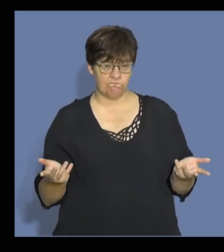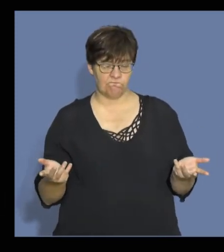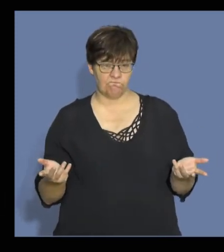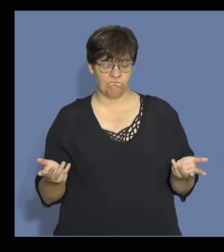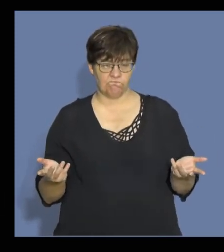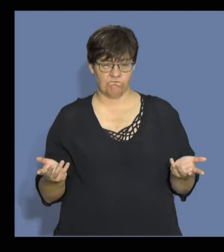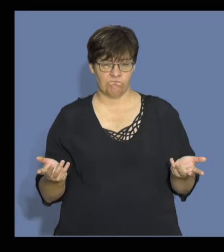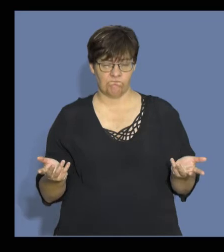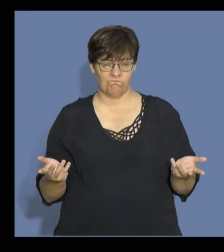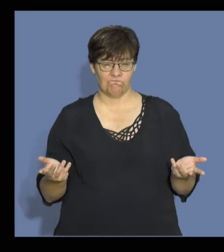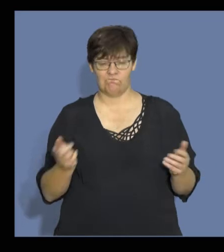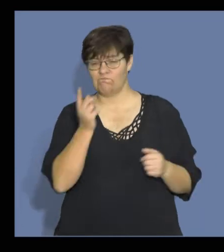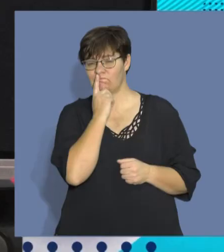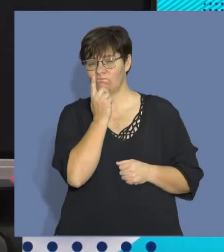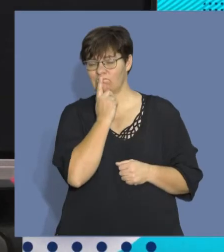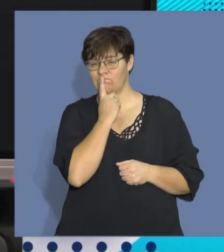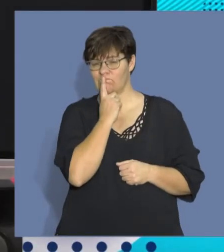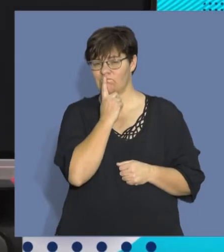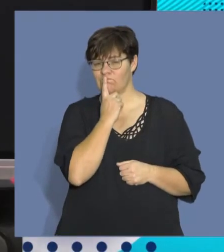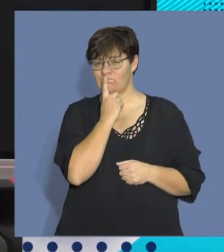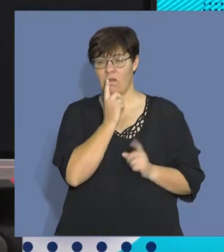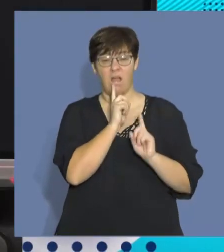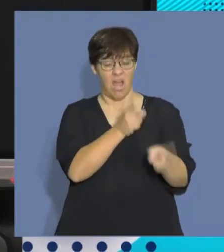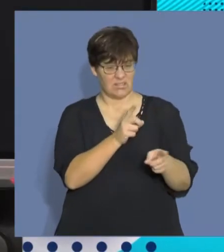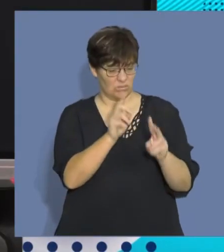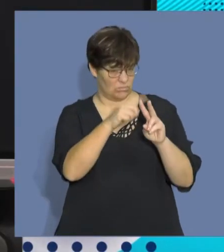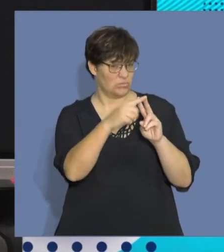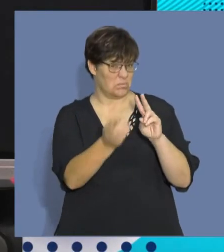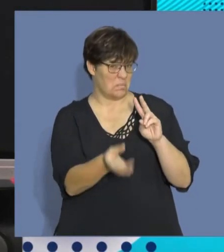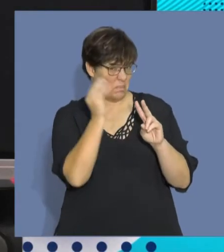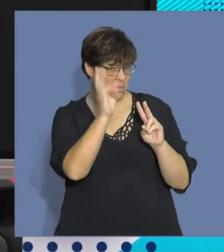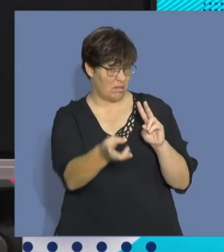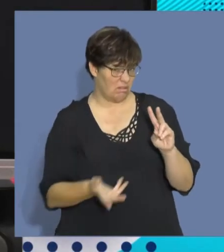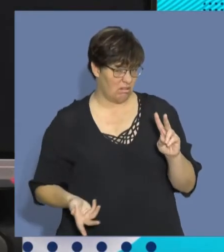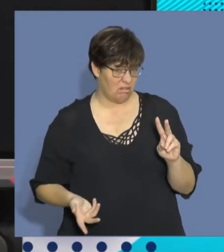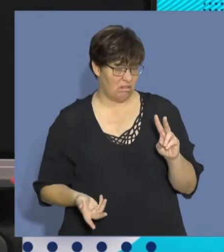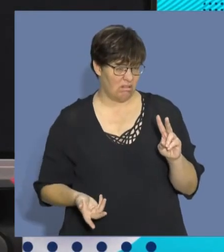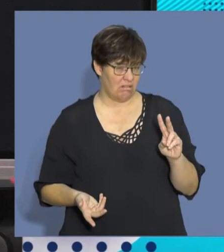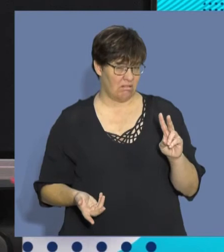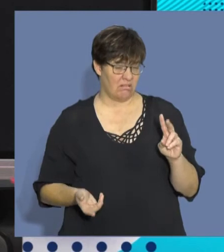And so it seems like in this question, I'm going to get 2 answers, all right?